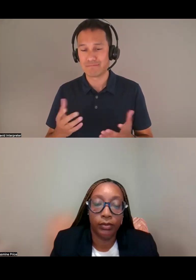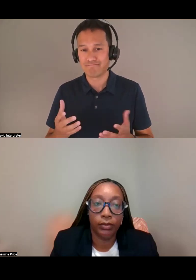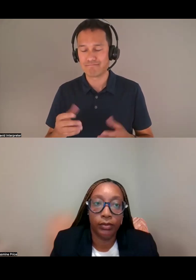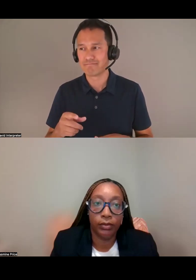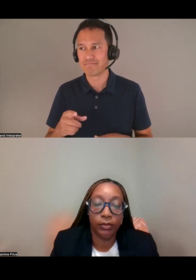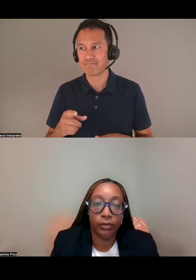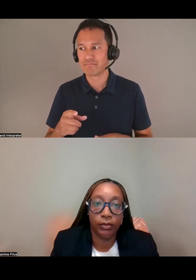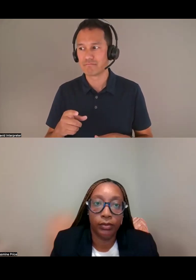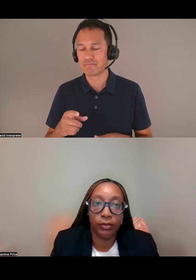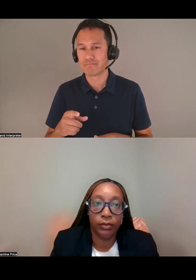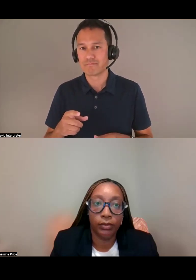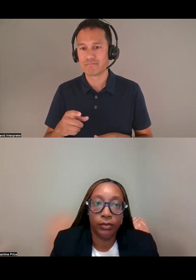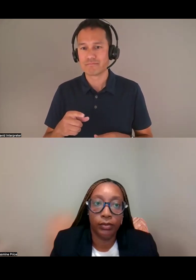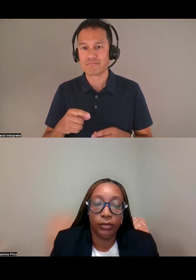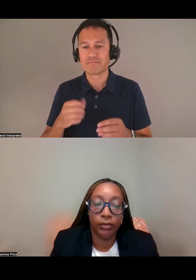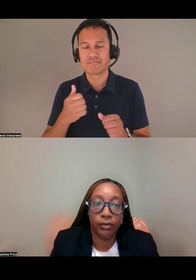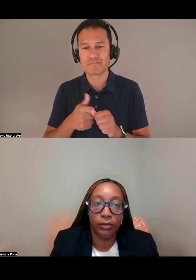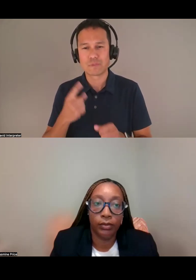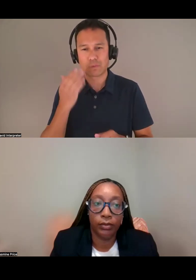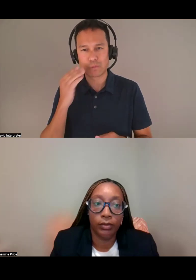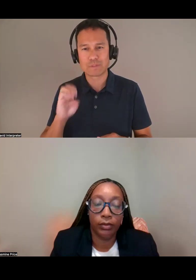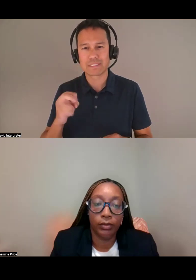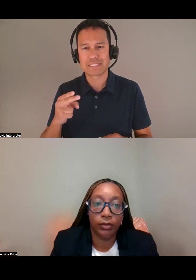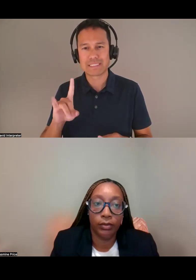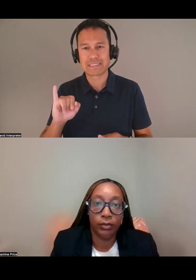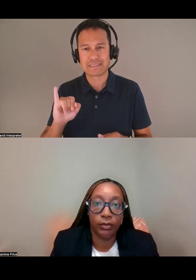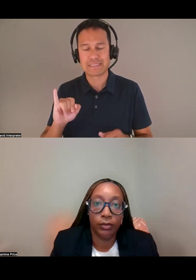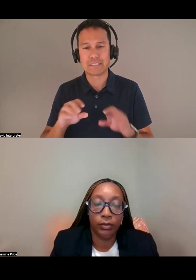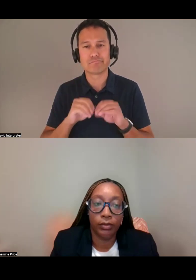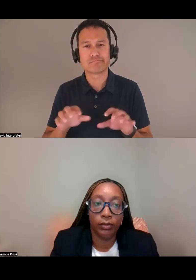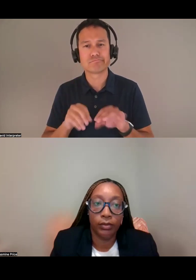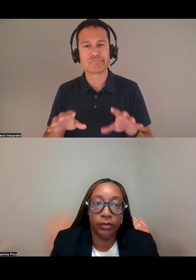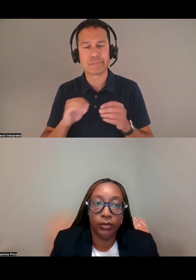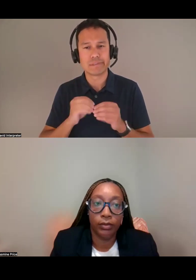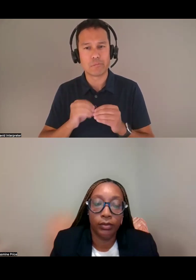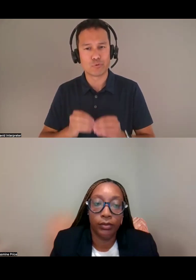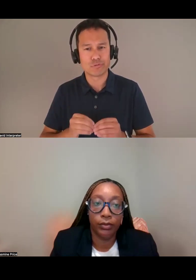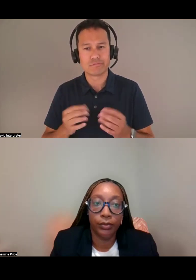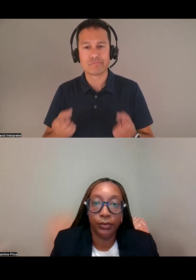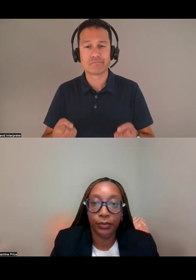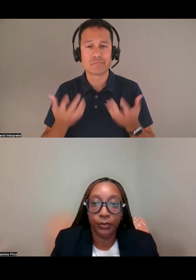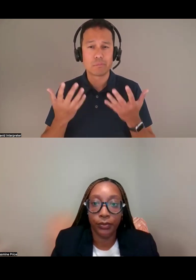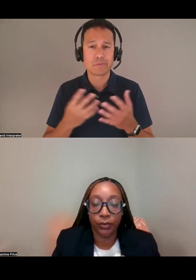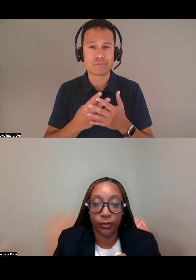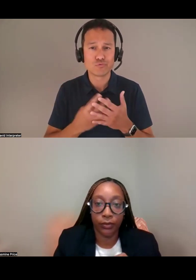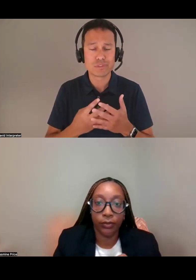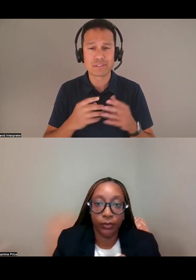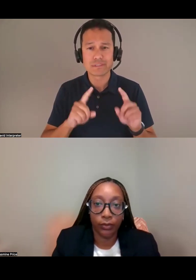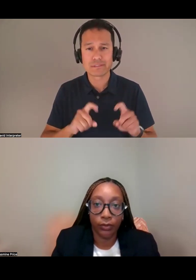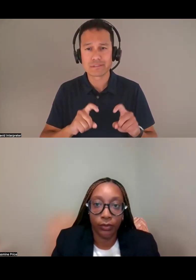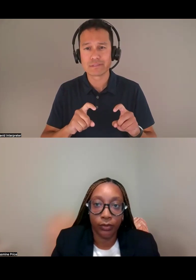everybody's aware that Eddie disseminates numbers in terms of screenings that are done